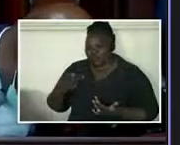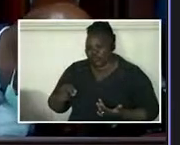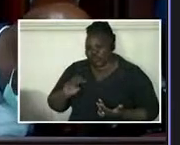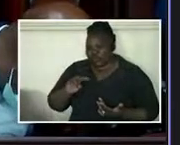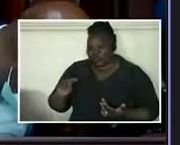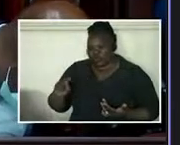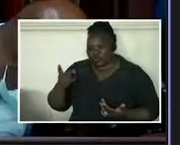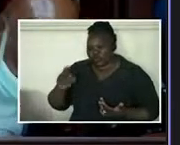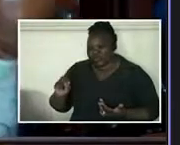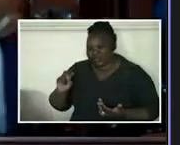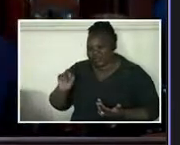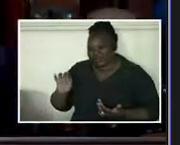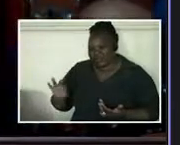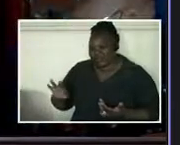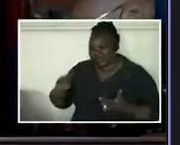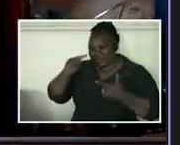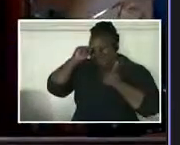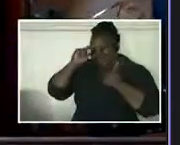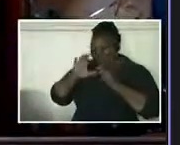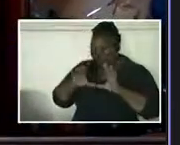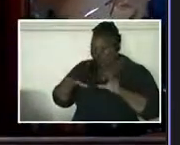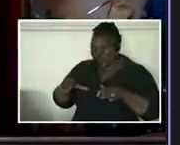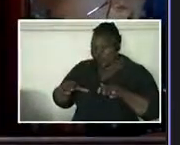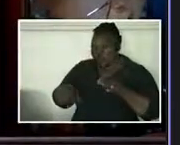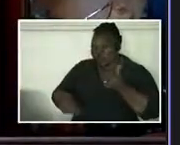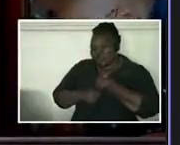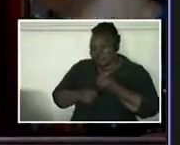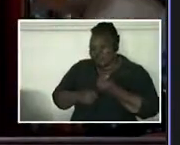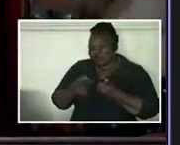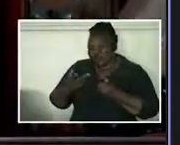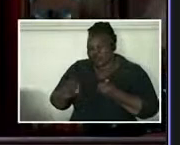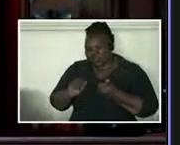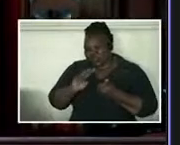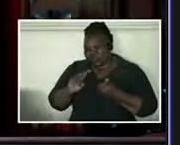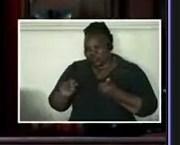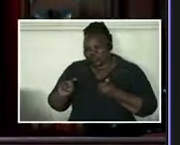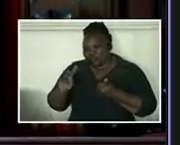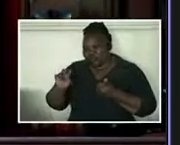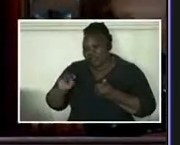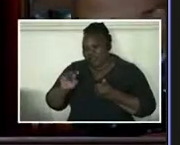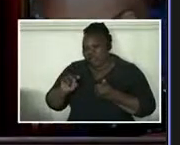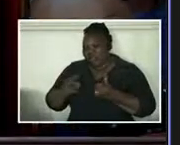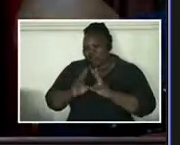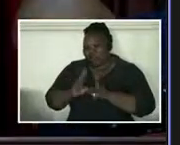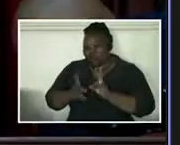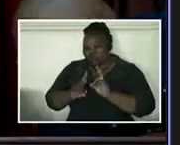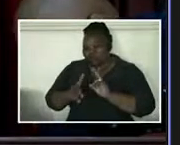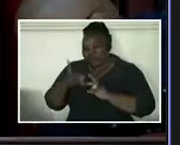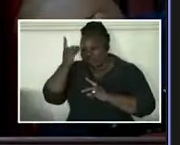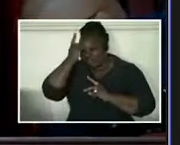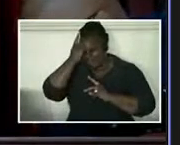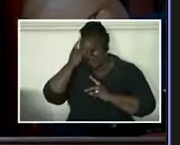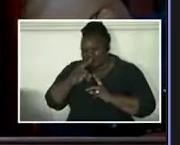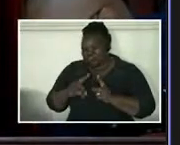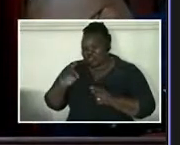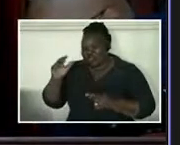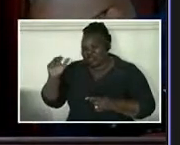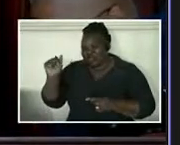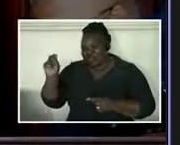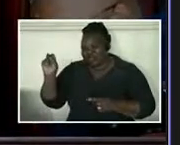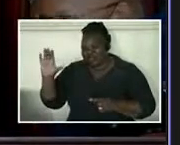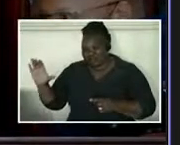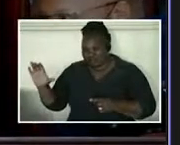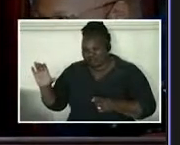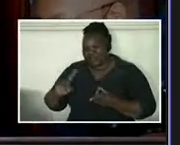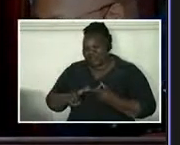inaudible committee supported 2023 budget on the 12th of march 2022 as follows african national congress supported